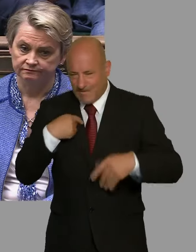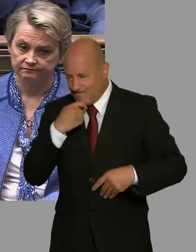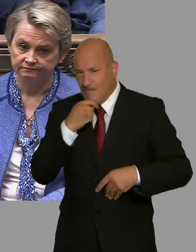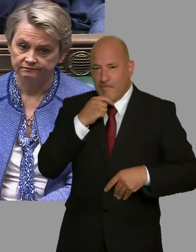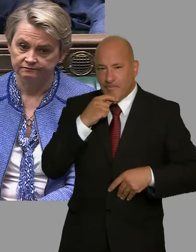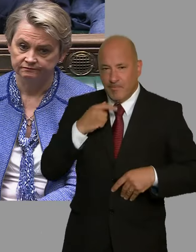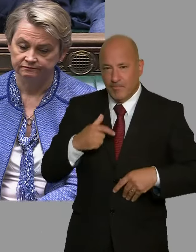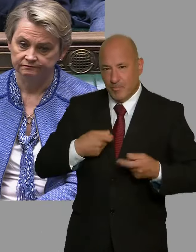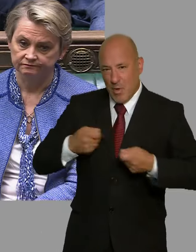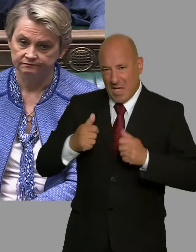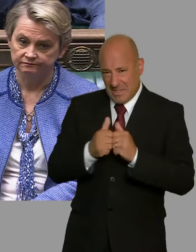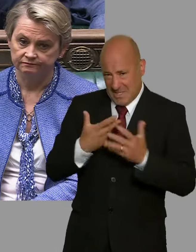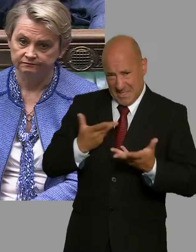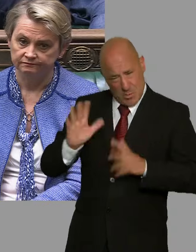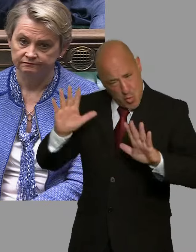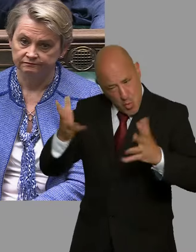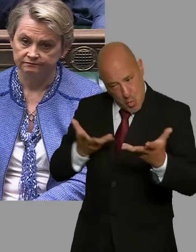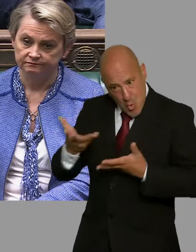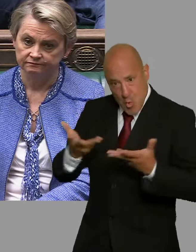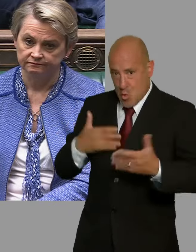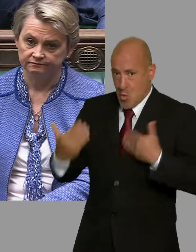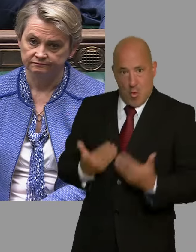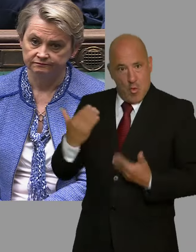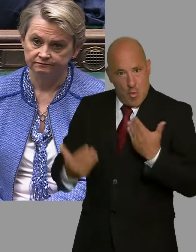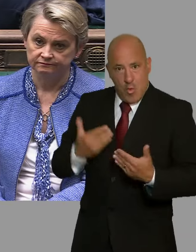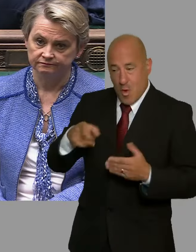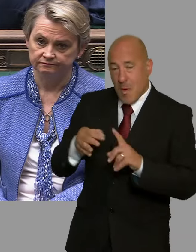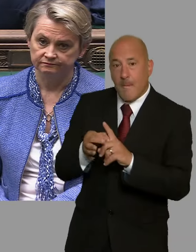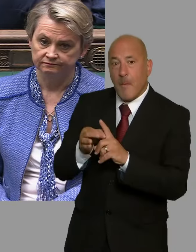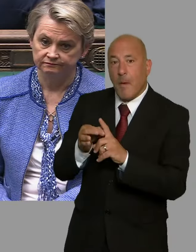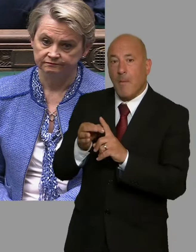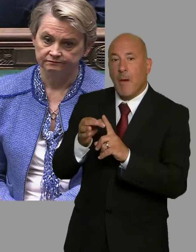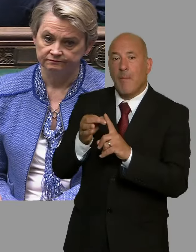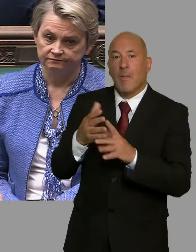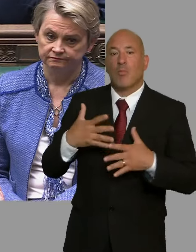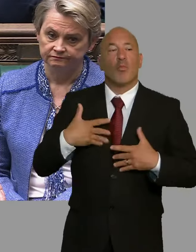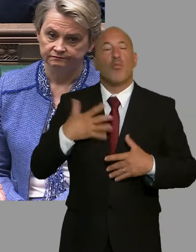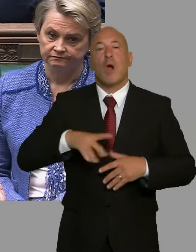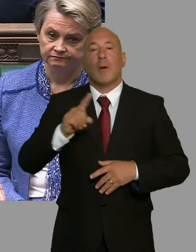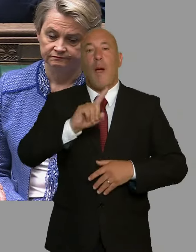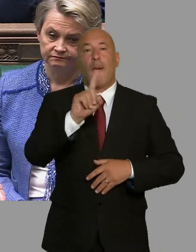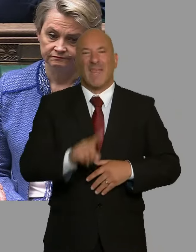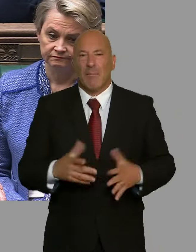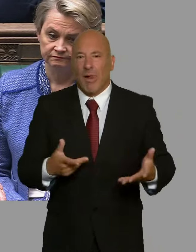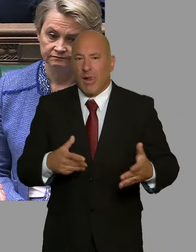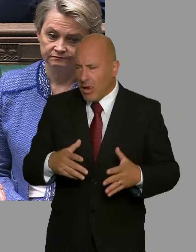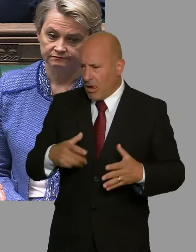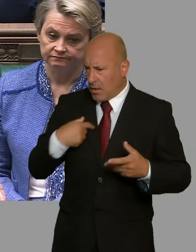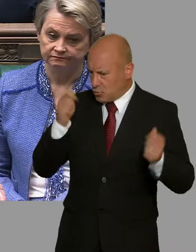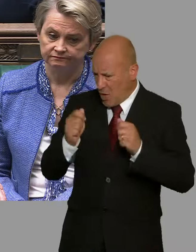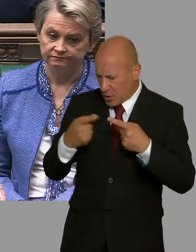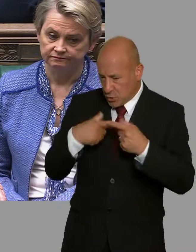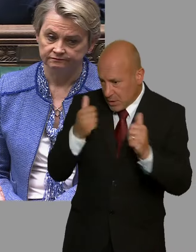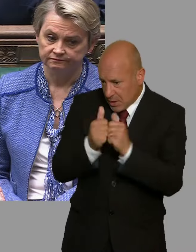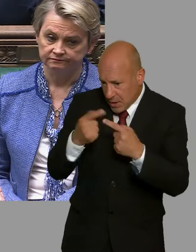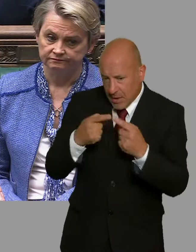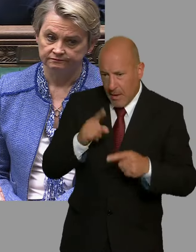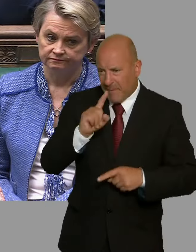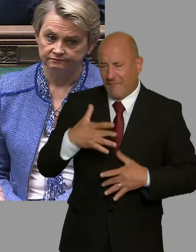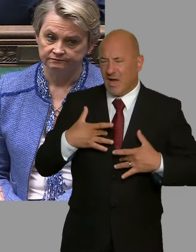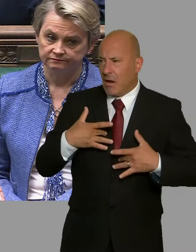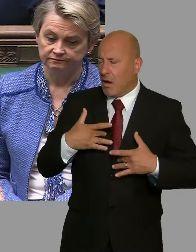are eligible for winter fuel. It is important that, as you'd expect, that we are clear we can afford the decisions